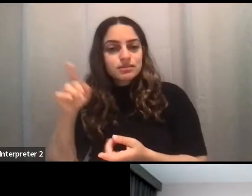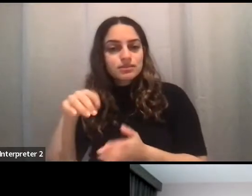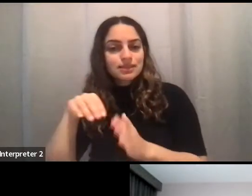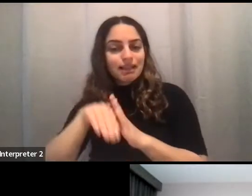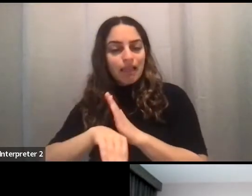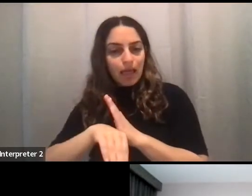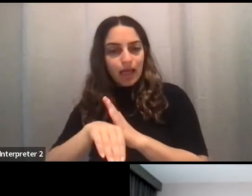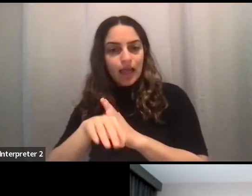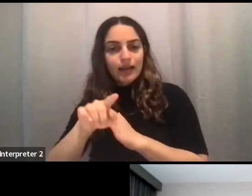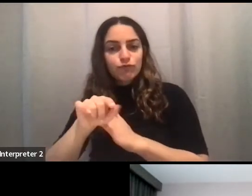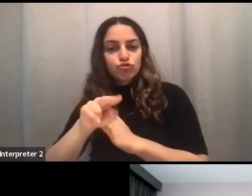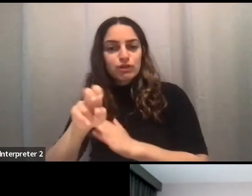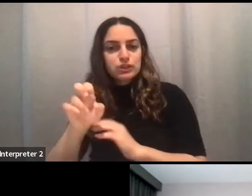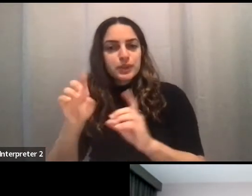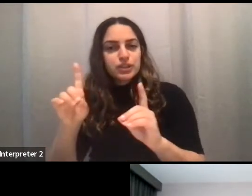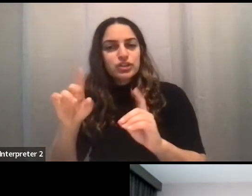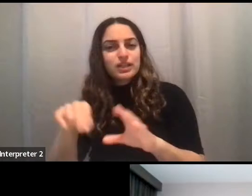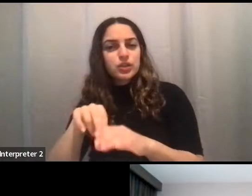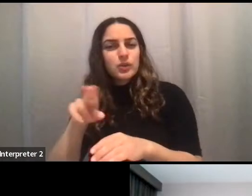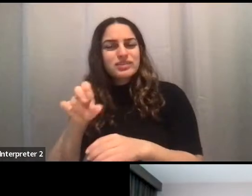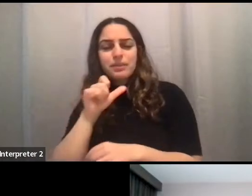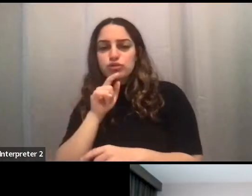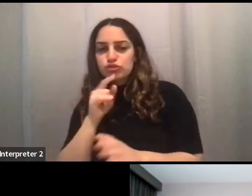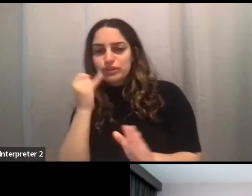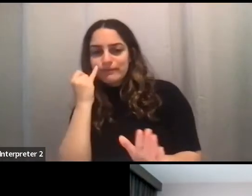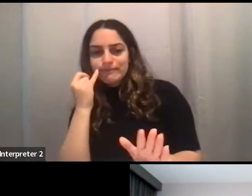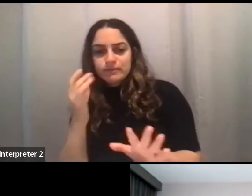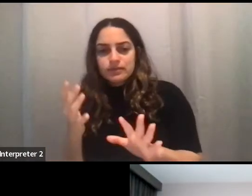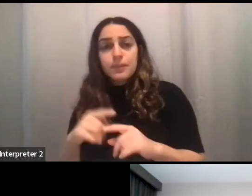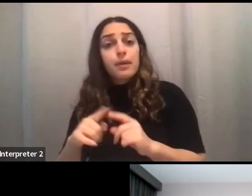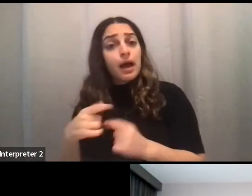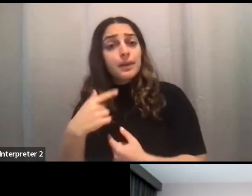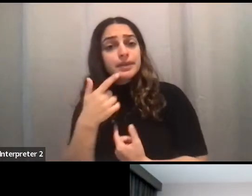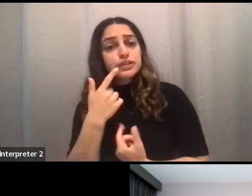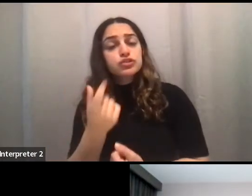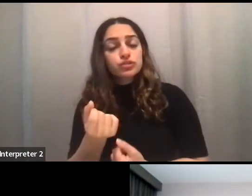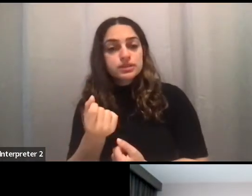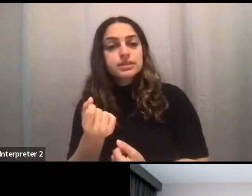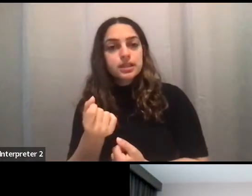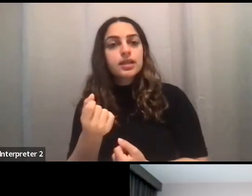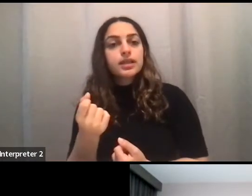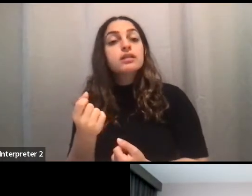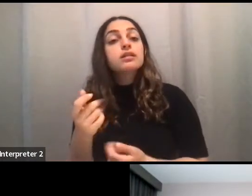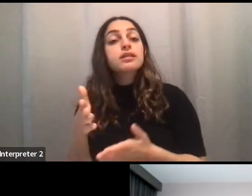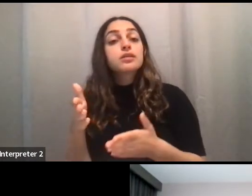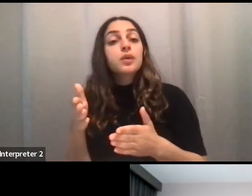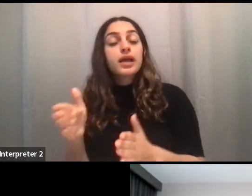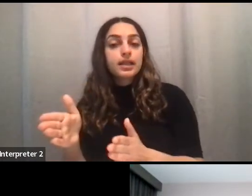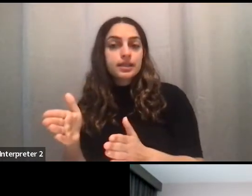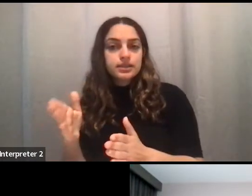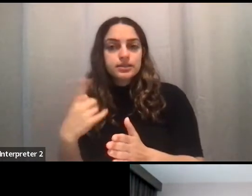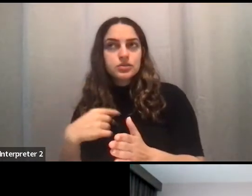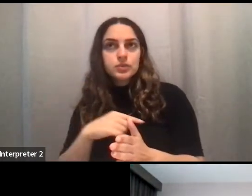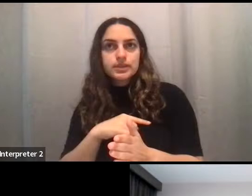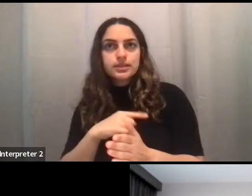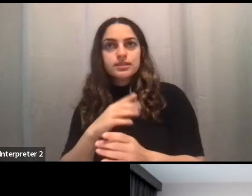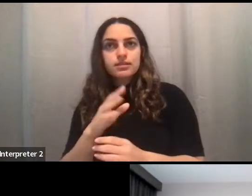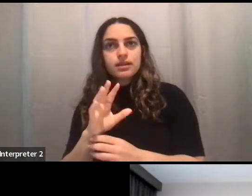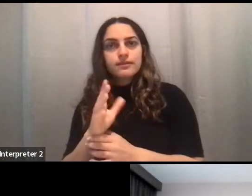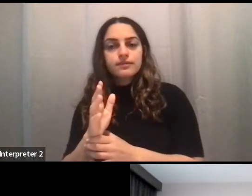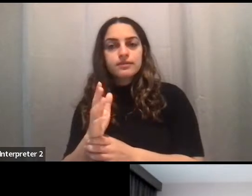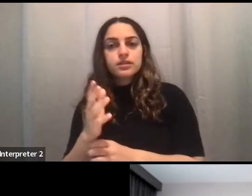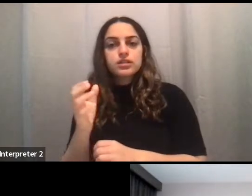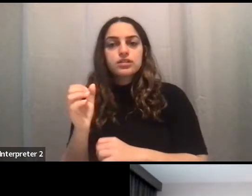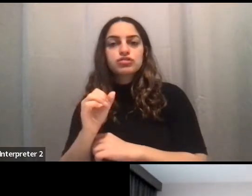states i'm not sure if that's too far out of your wheelhouse but i am interested in in ways that um we sort of structural